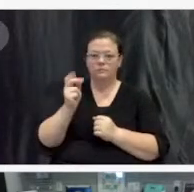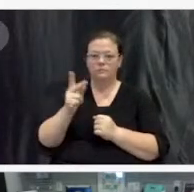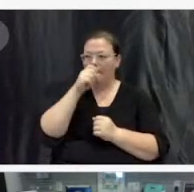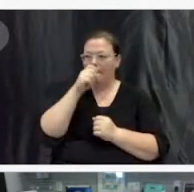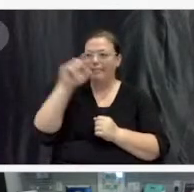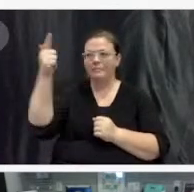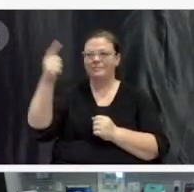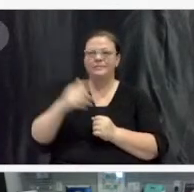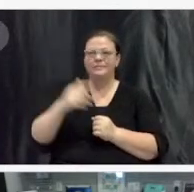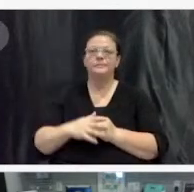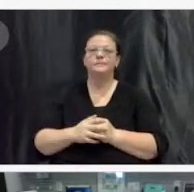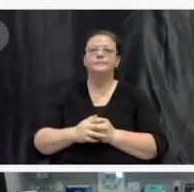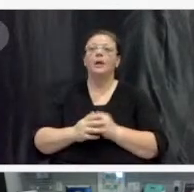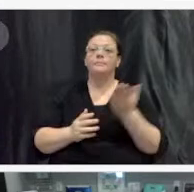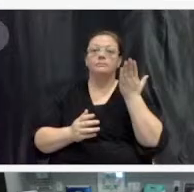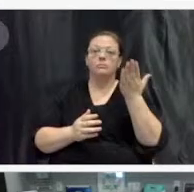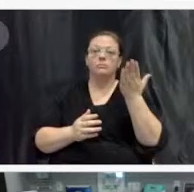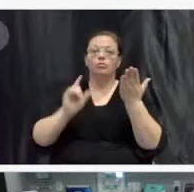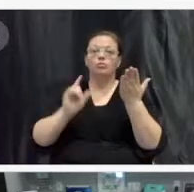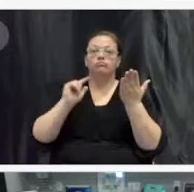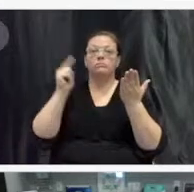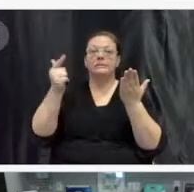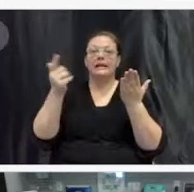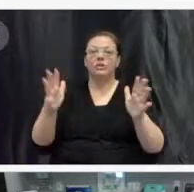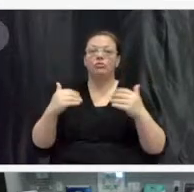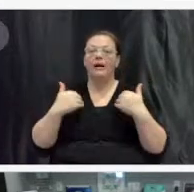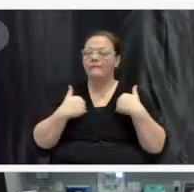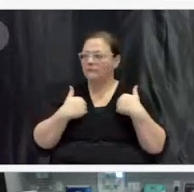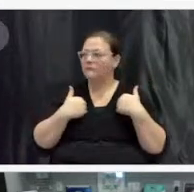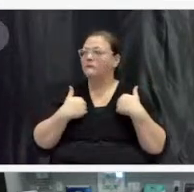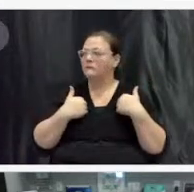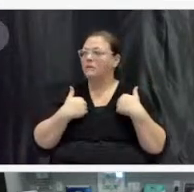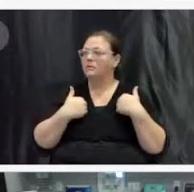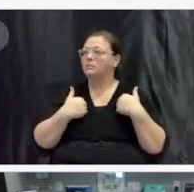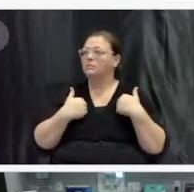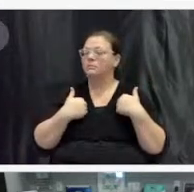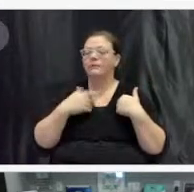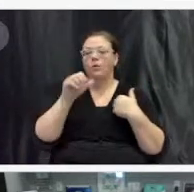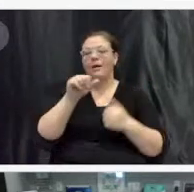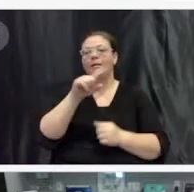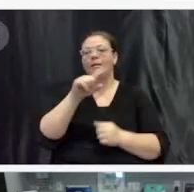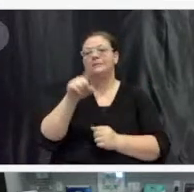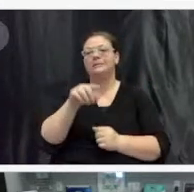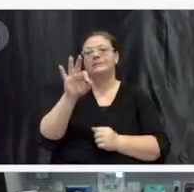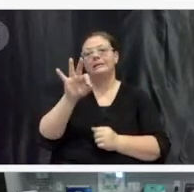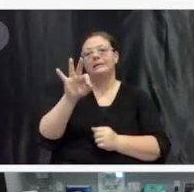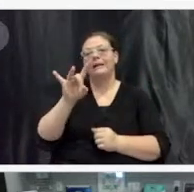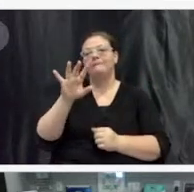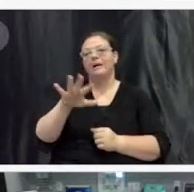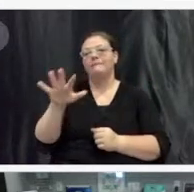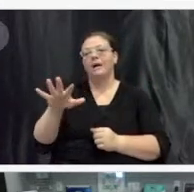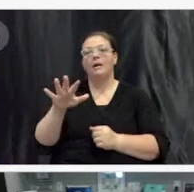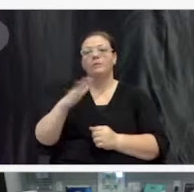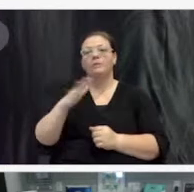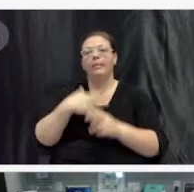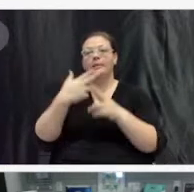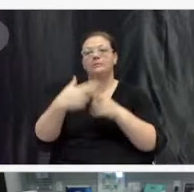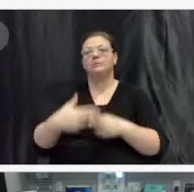Second. Great. We have a motion on the table and a second for item number 8, Z-9855. Can we please get a roll